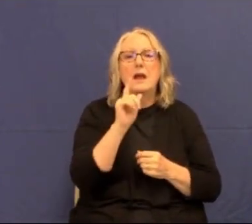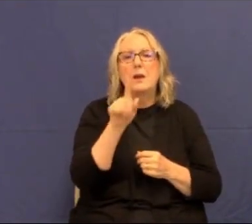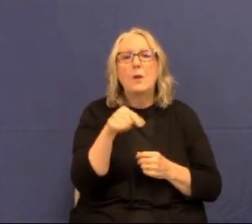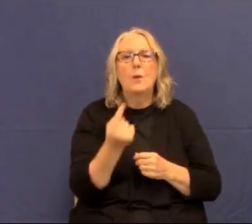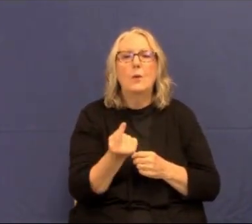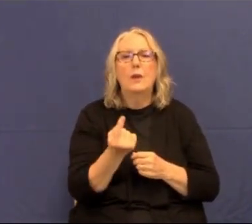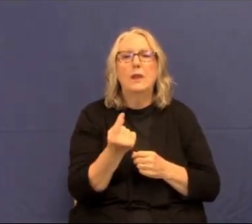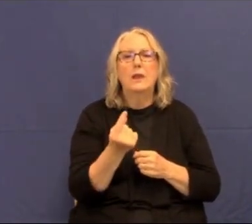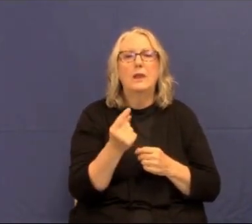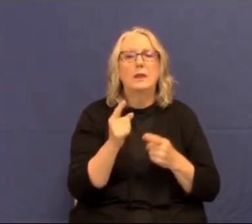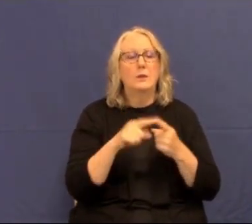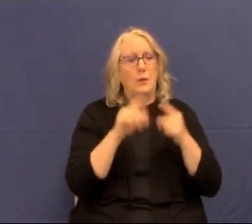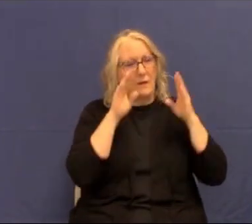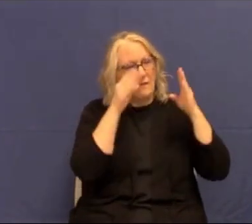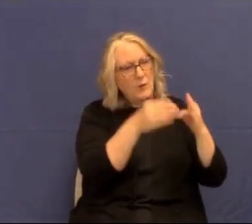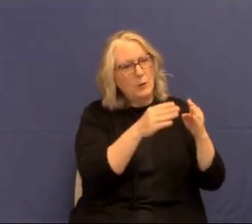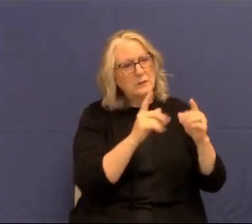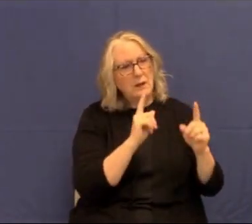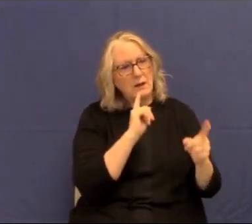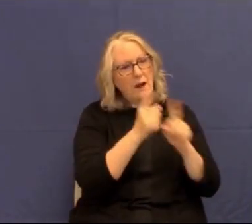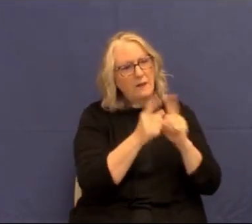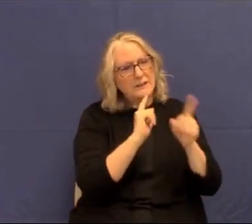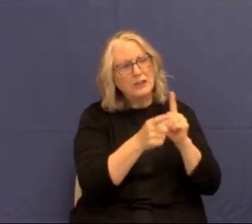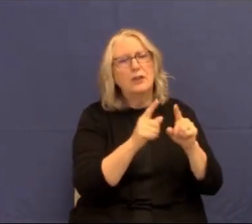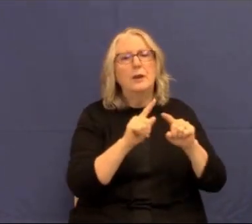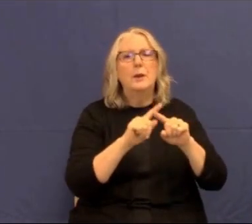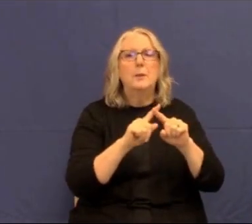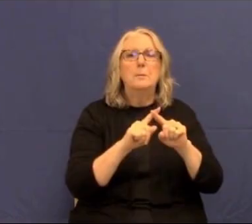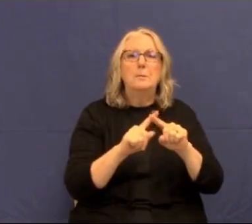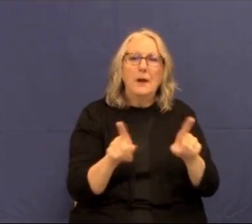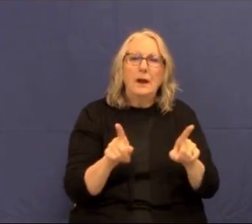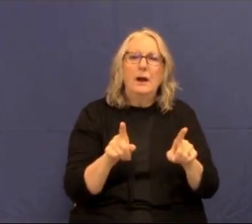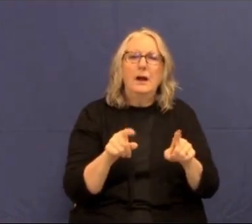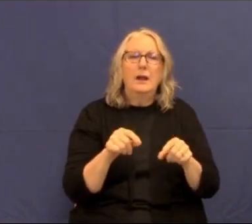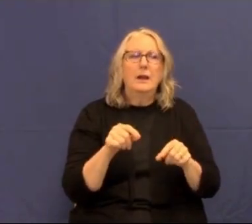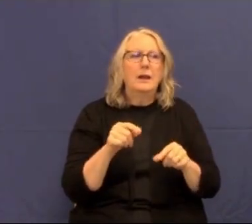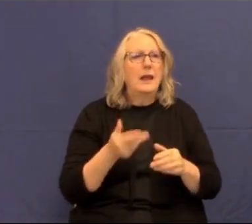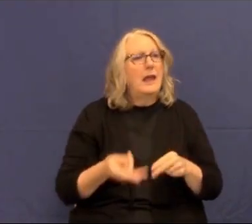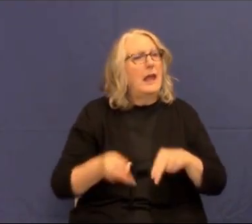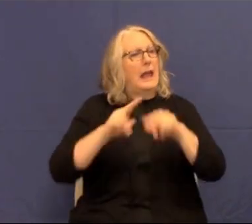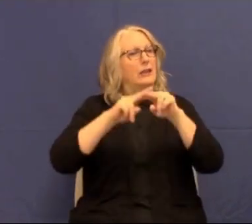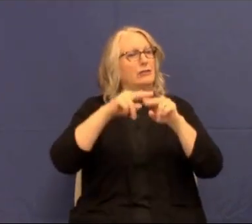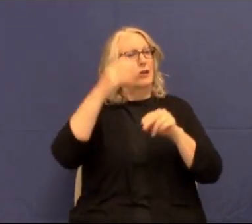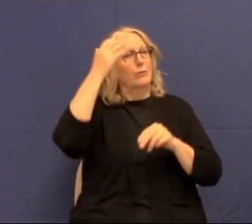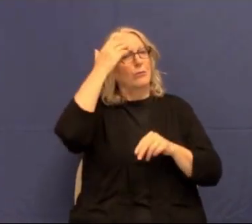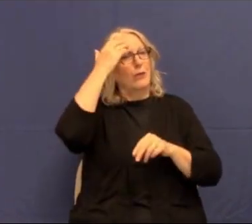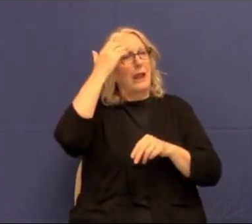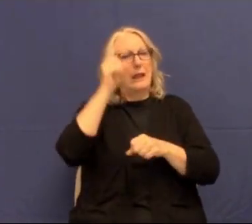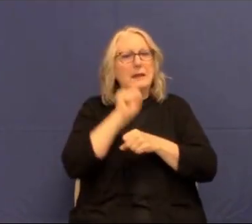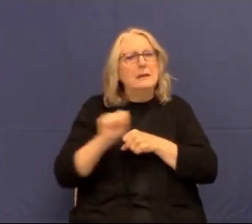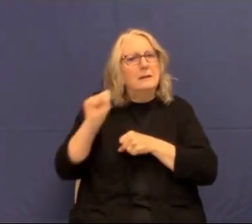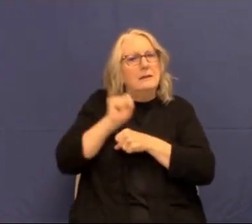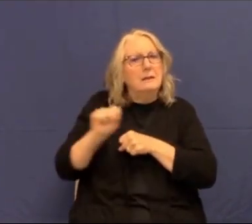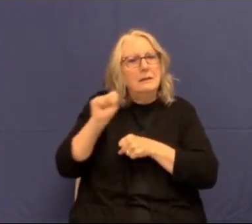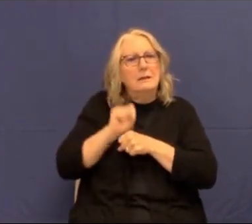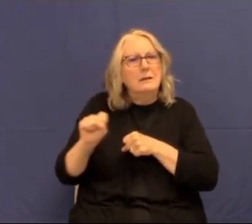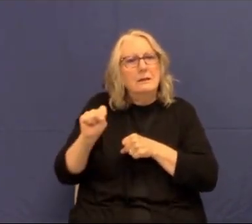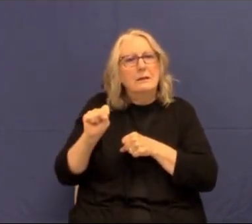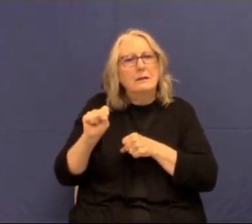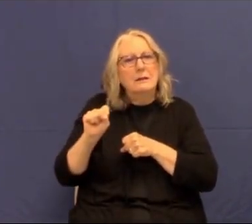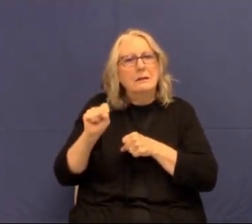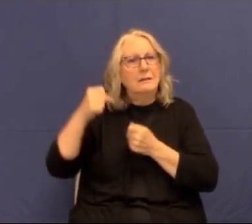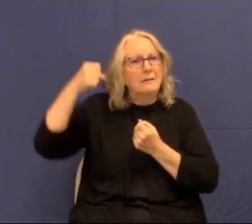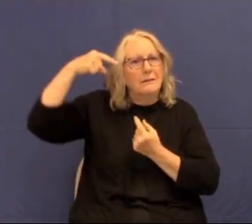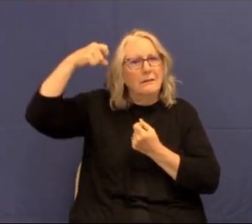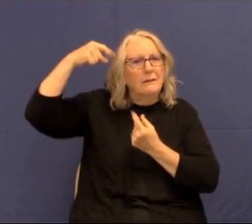like not only to like just focus on the conversation, but like to, I think it takes extra brain power for me